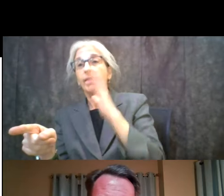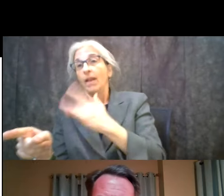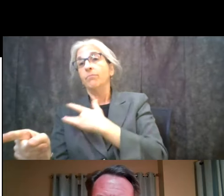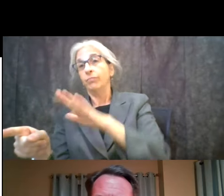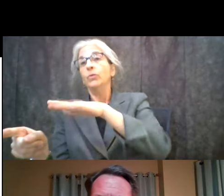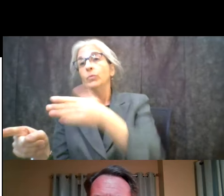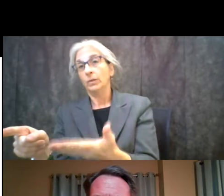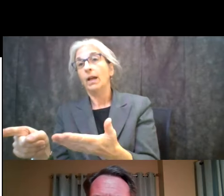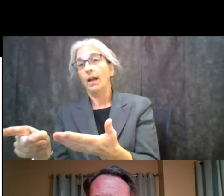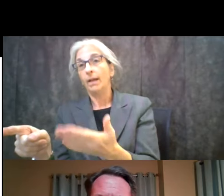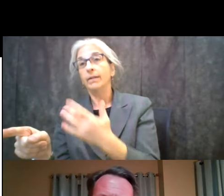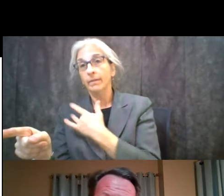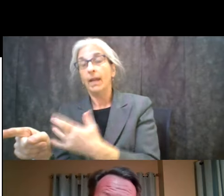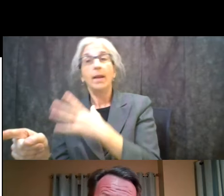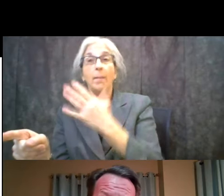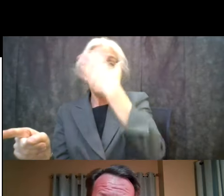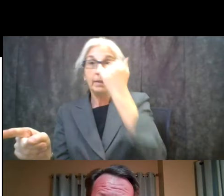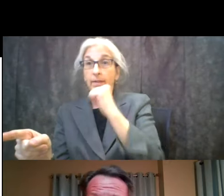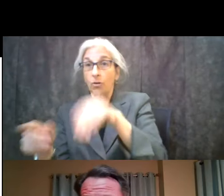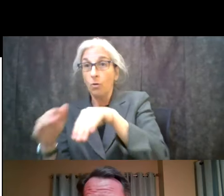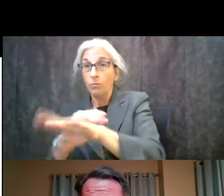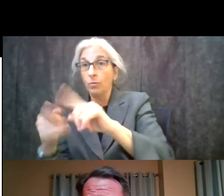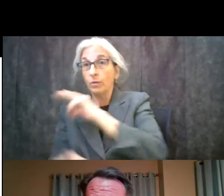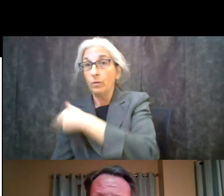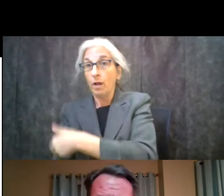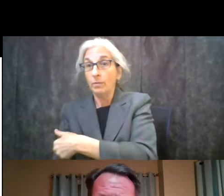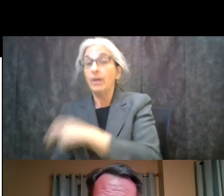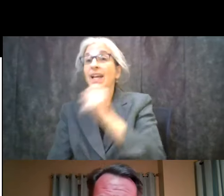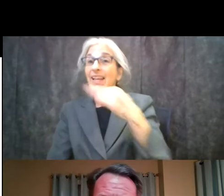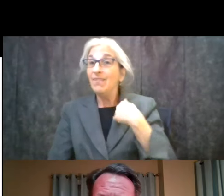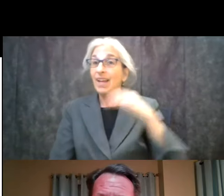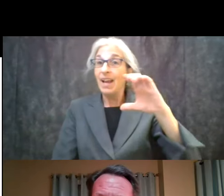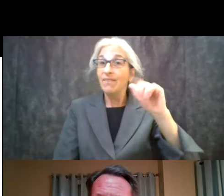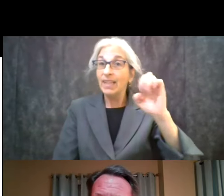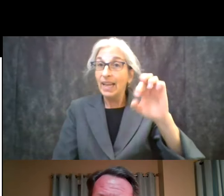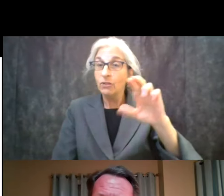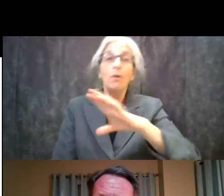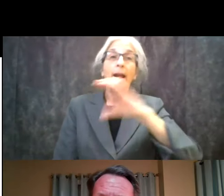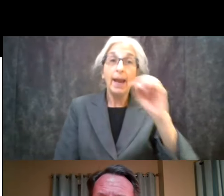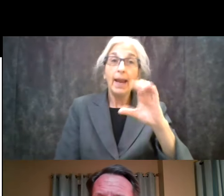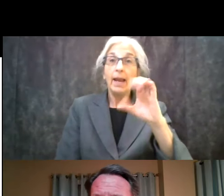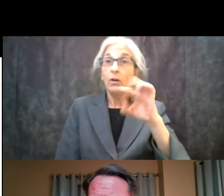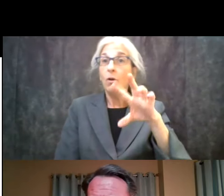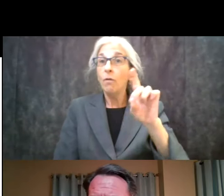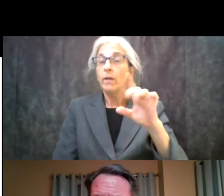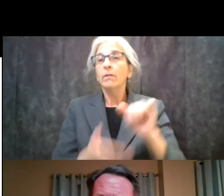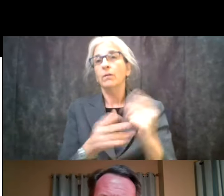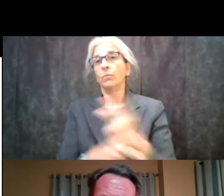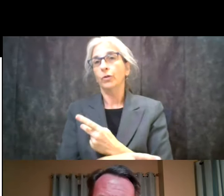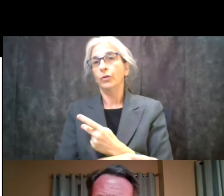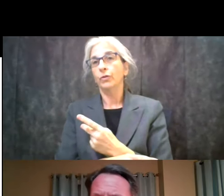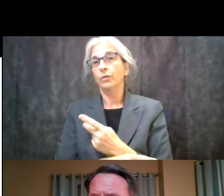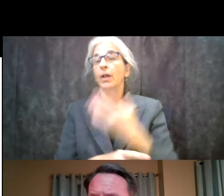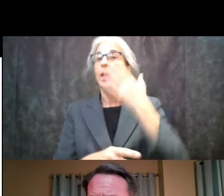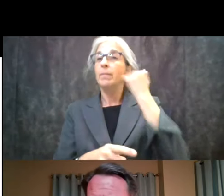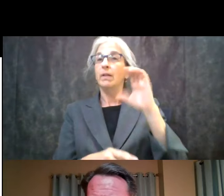COVID. And if they have cancer and COVID, that's even worse because cancer generally makes patients,